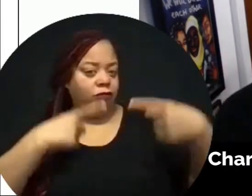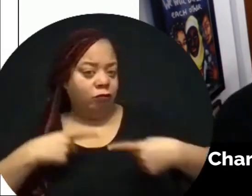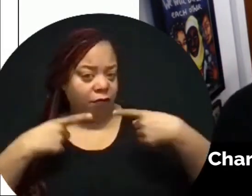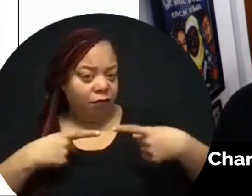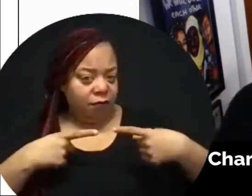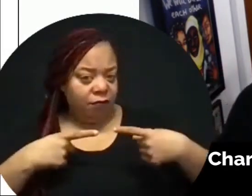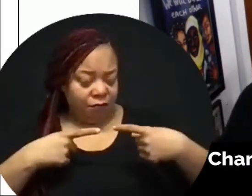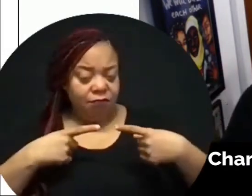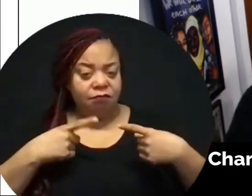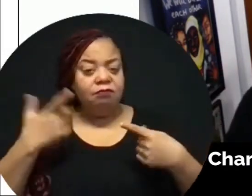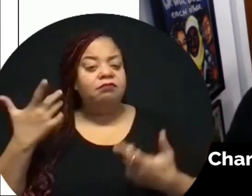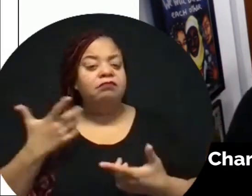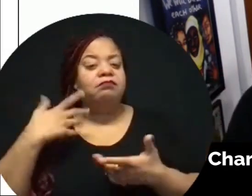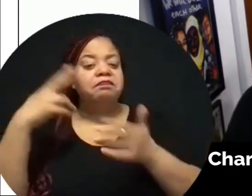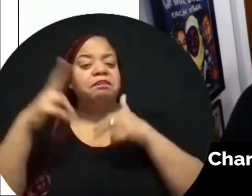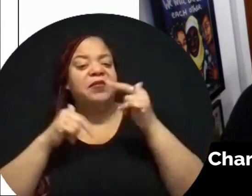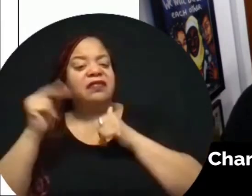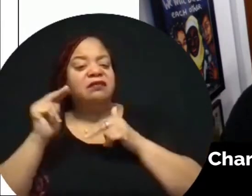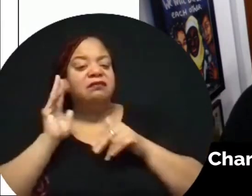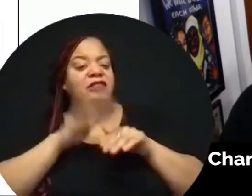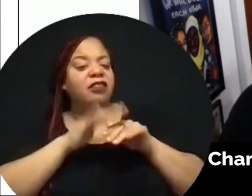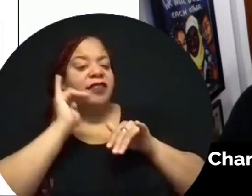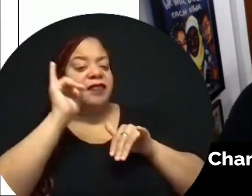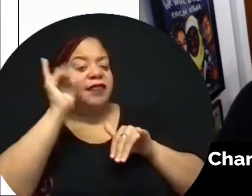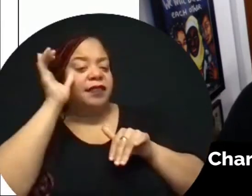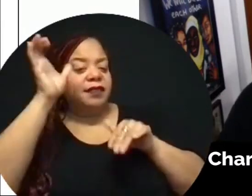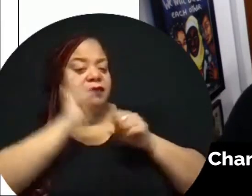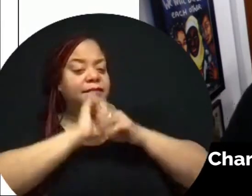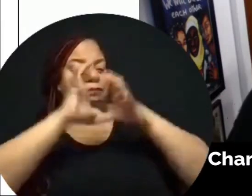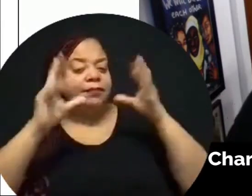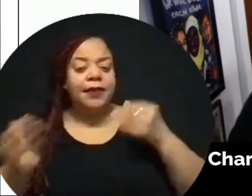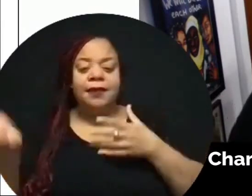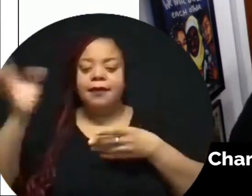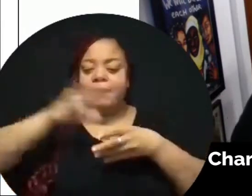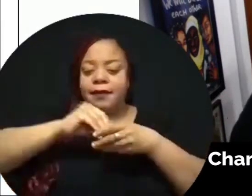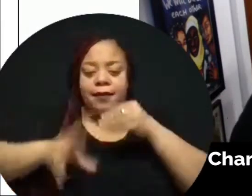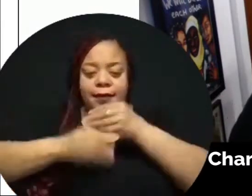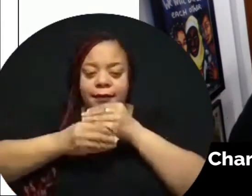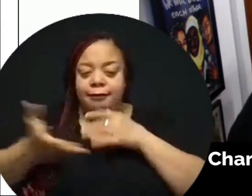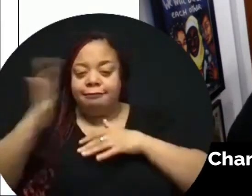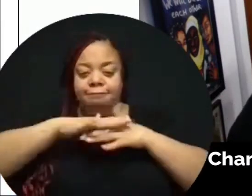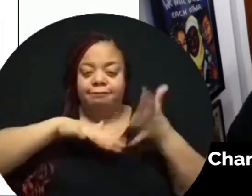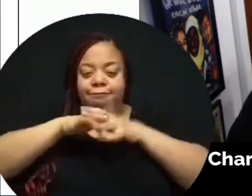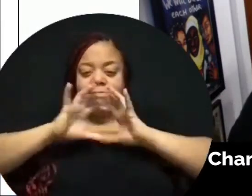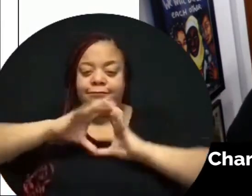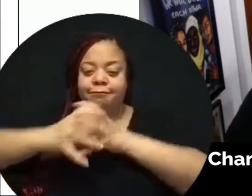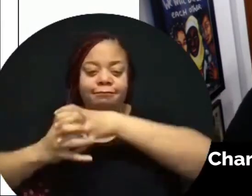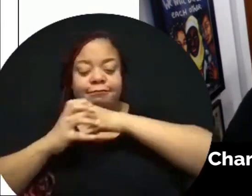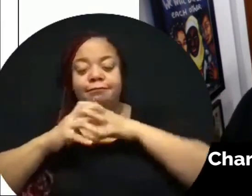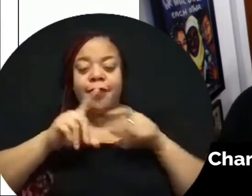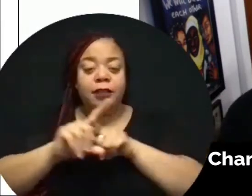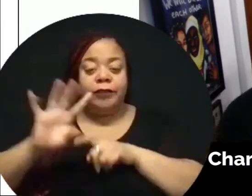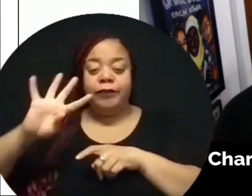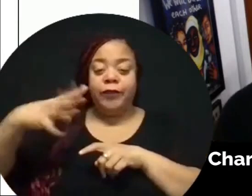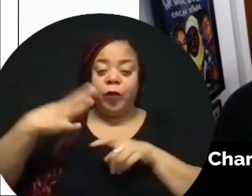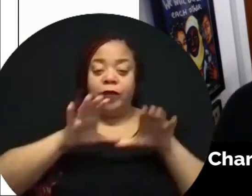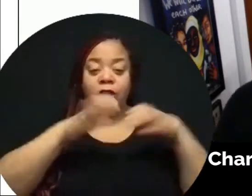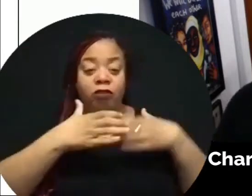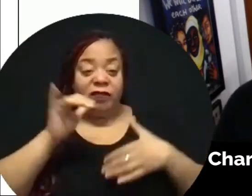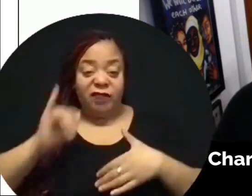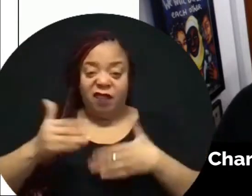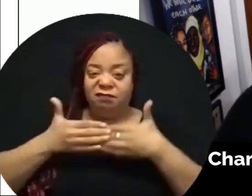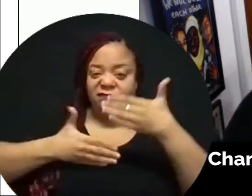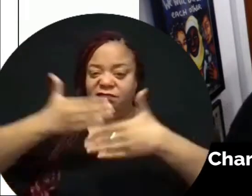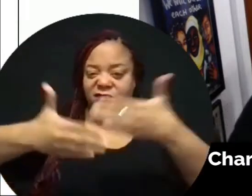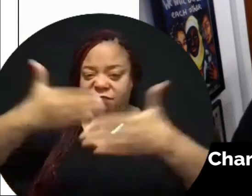what it means for abolition to be green. And we have a truly fantastic lineup of panelists tonight who I'm going